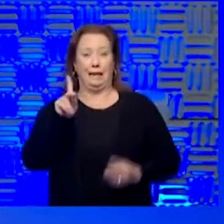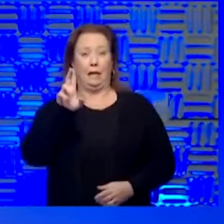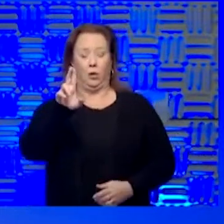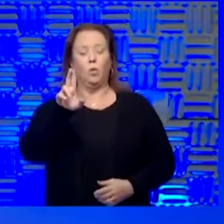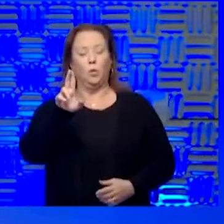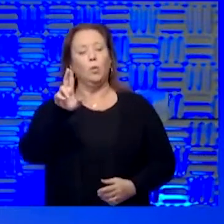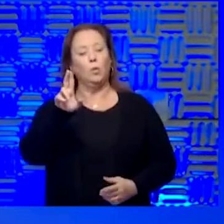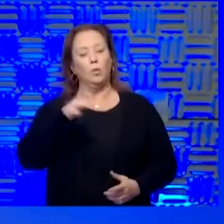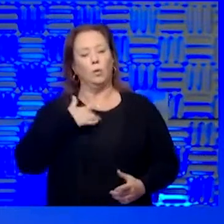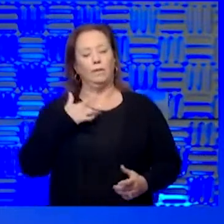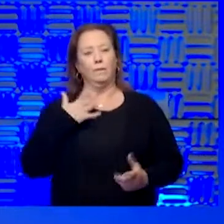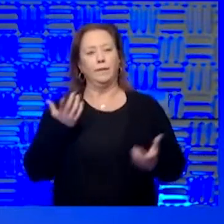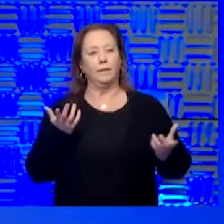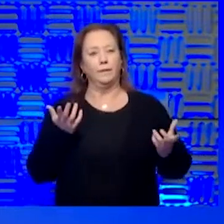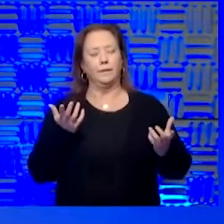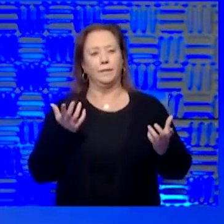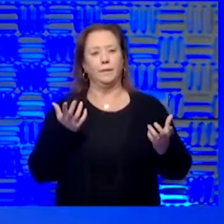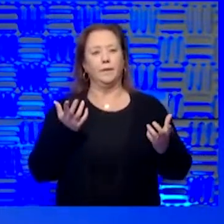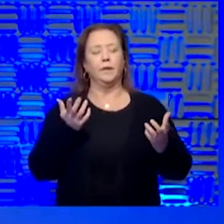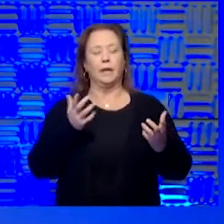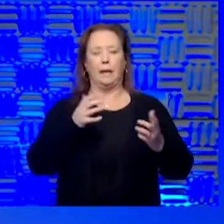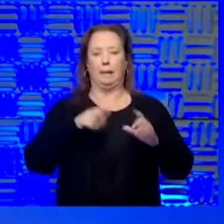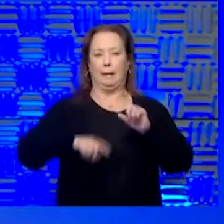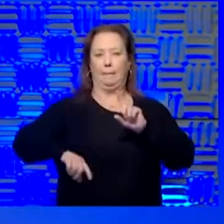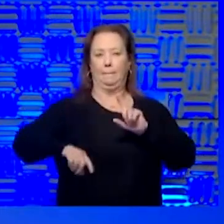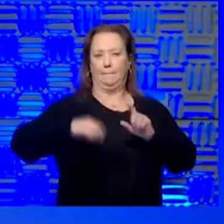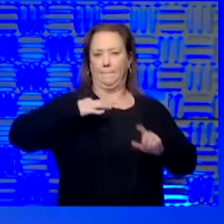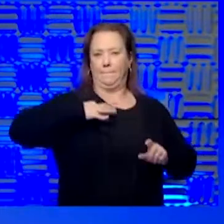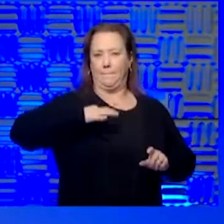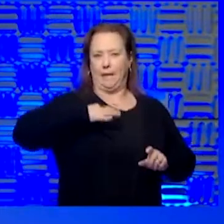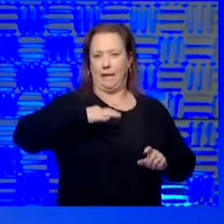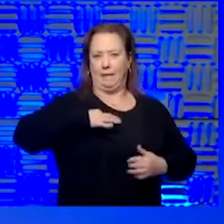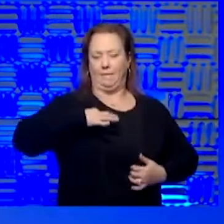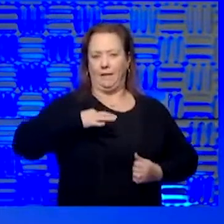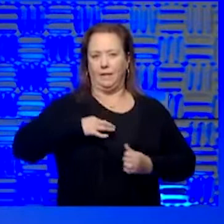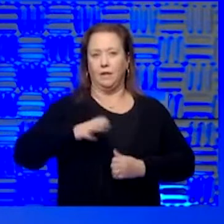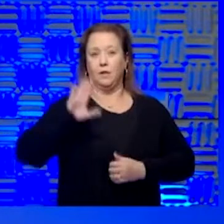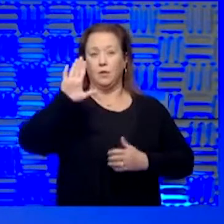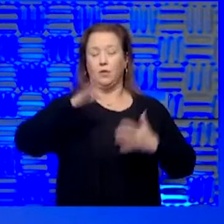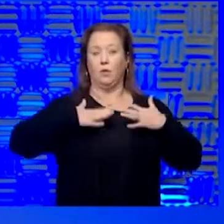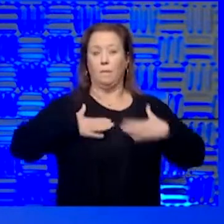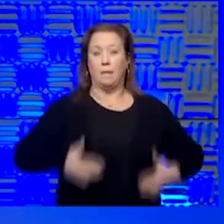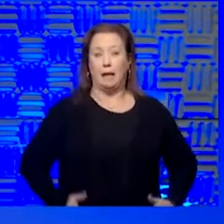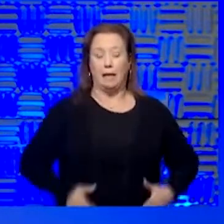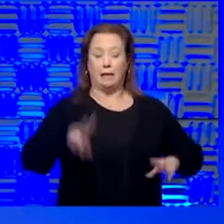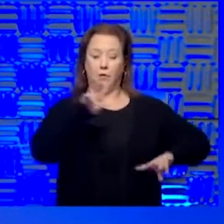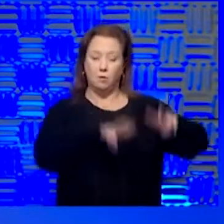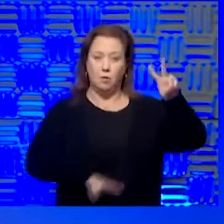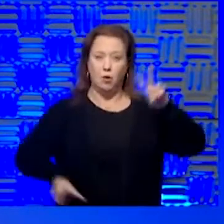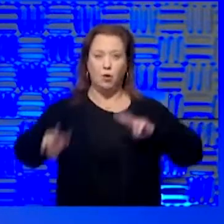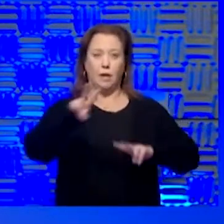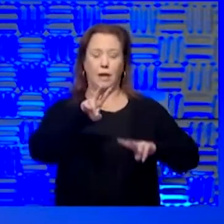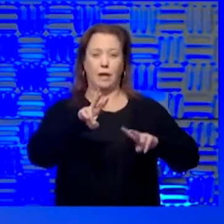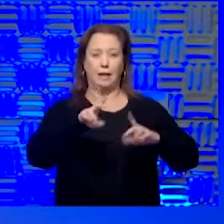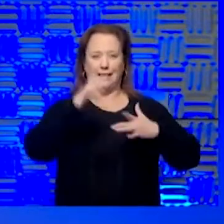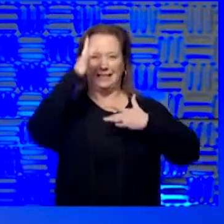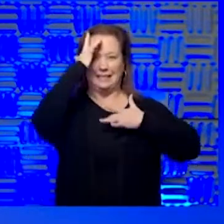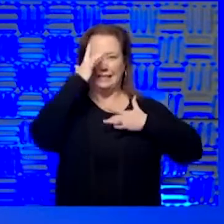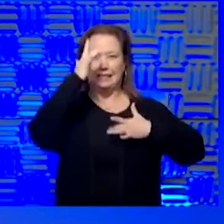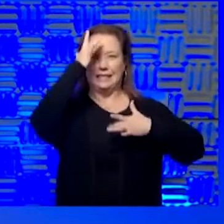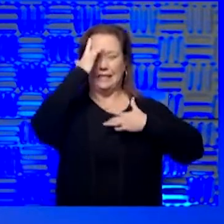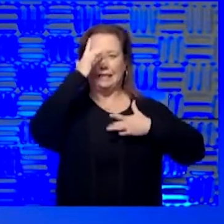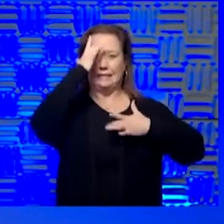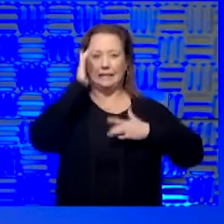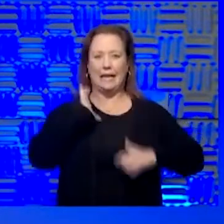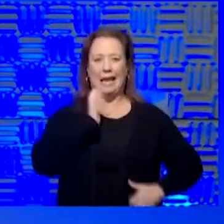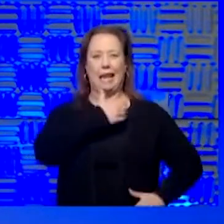it will be very advantageous to use serology or antibody tests to look at the prevalence of the disease